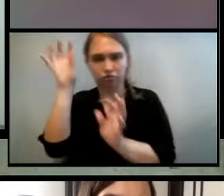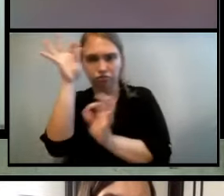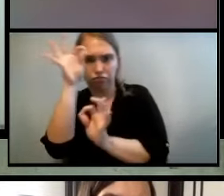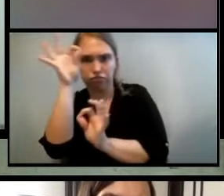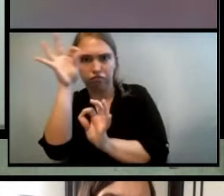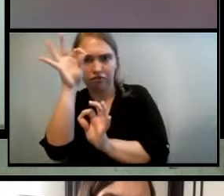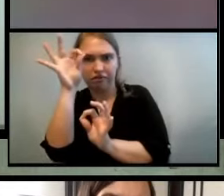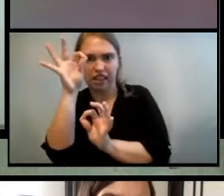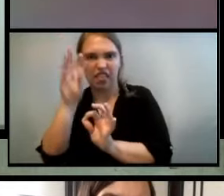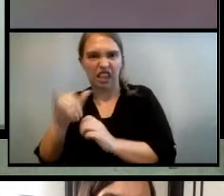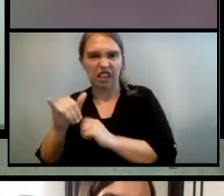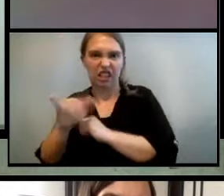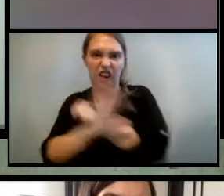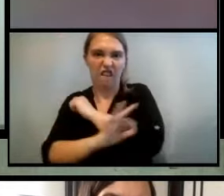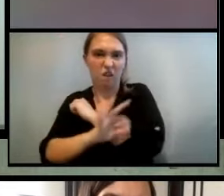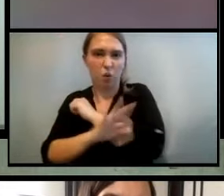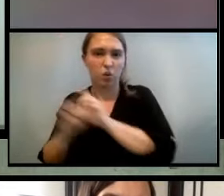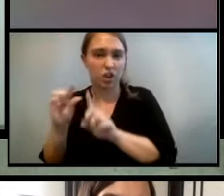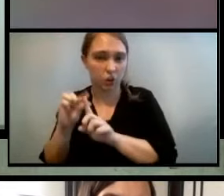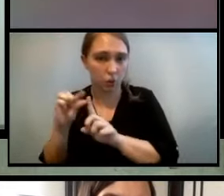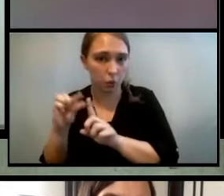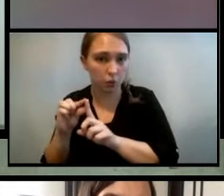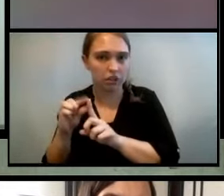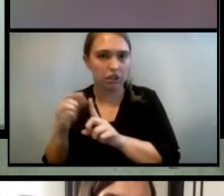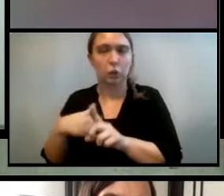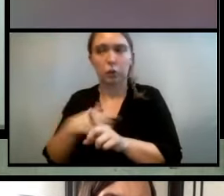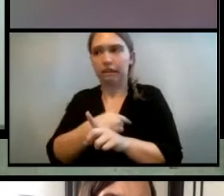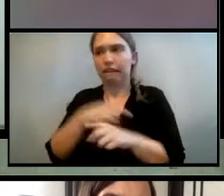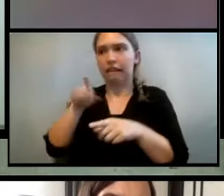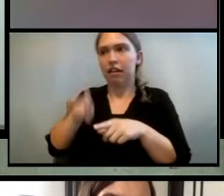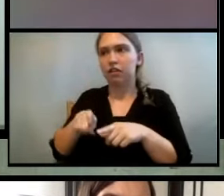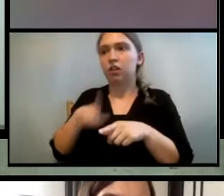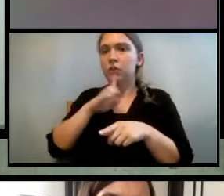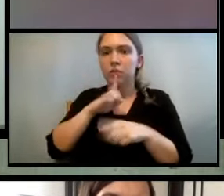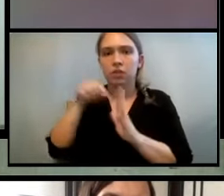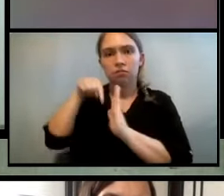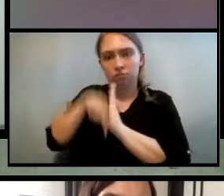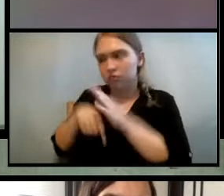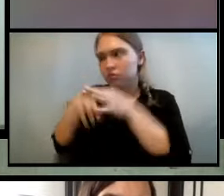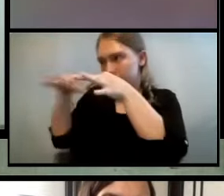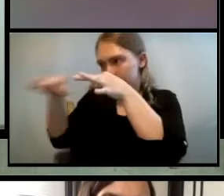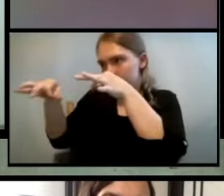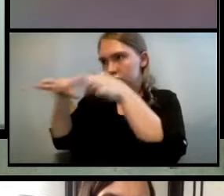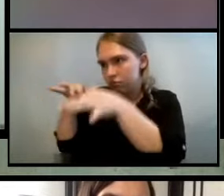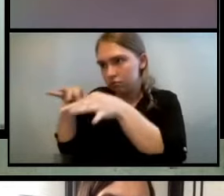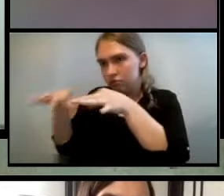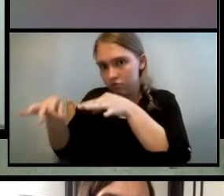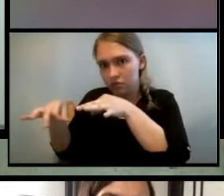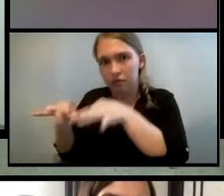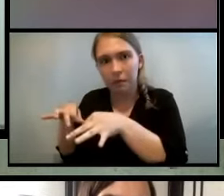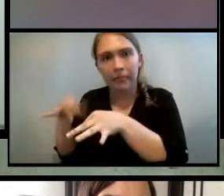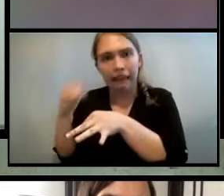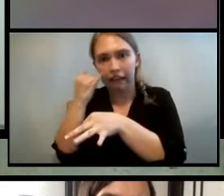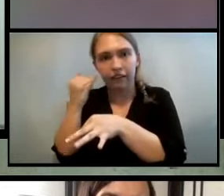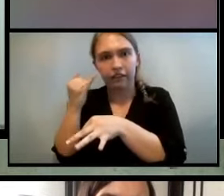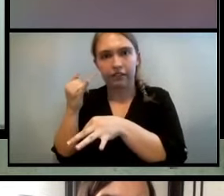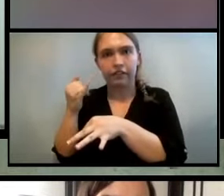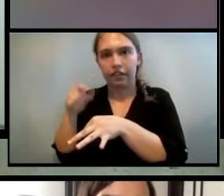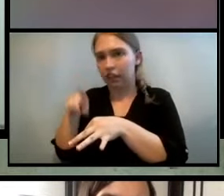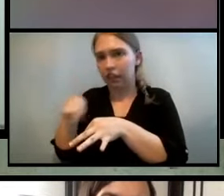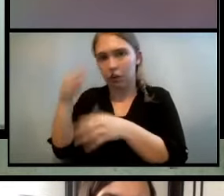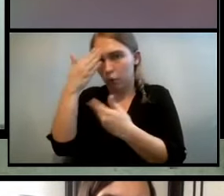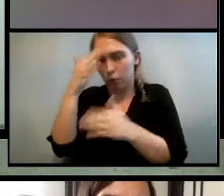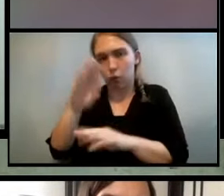provide a kind of handholding that isn't provided to us when people in mainstream and dominant, you know, writing